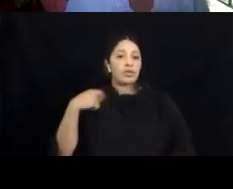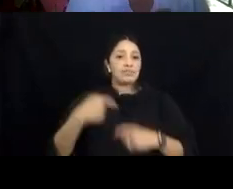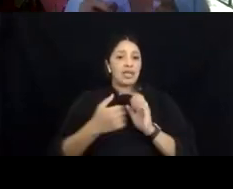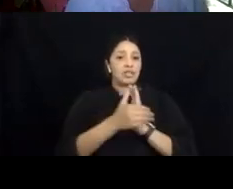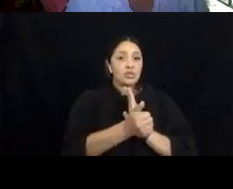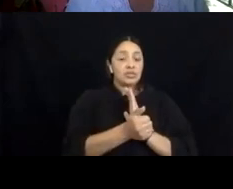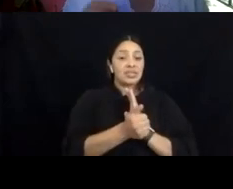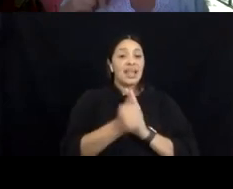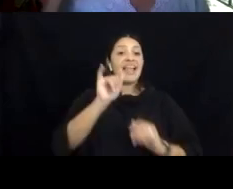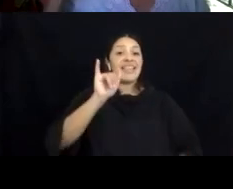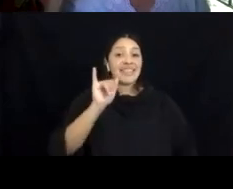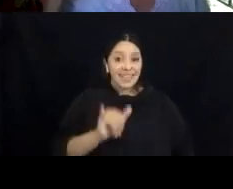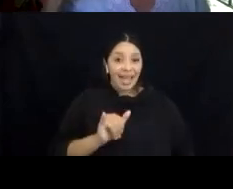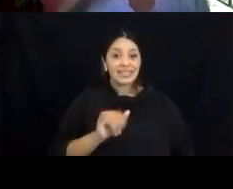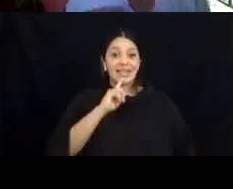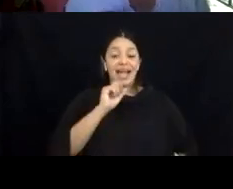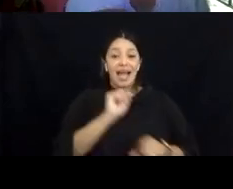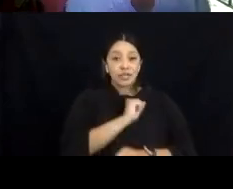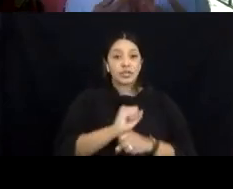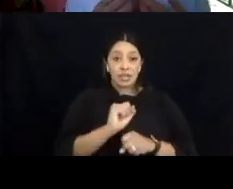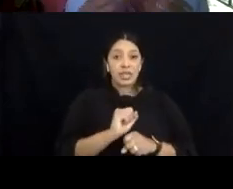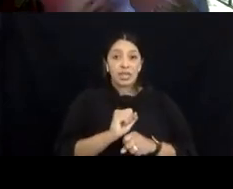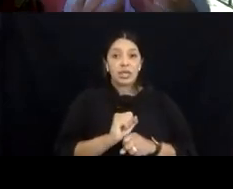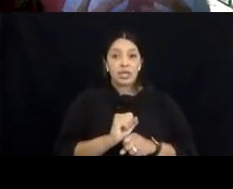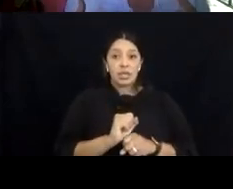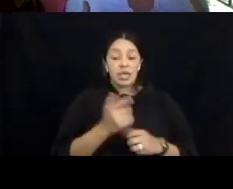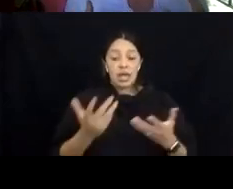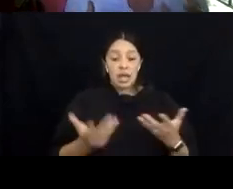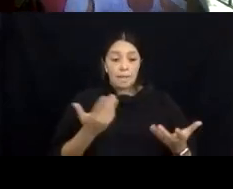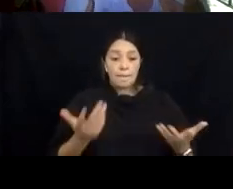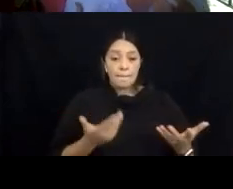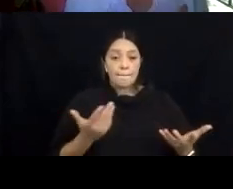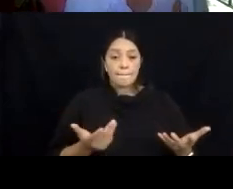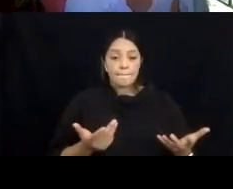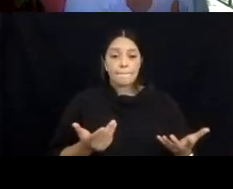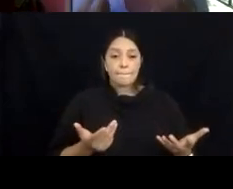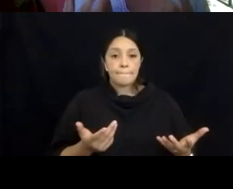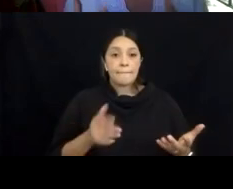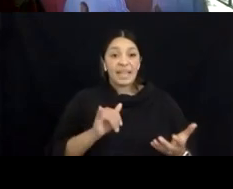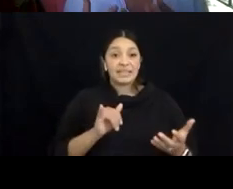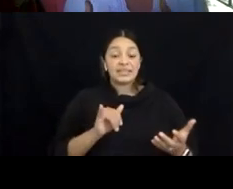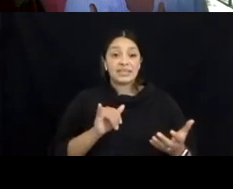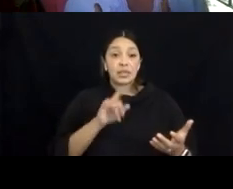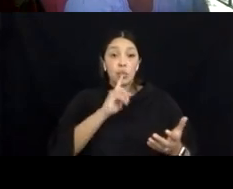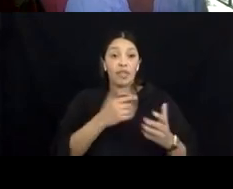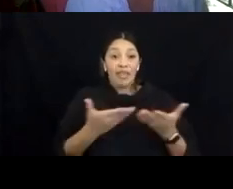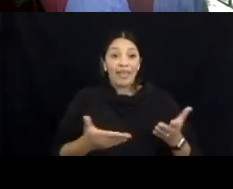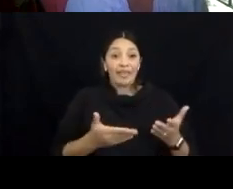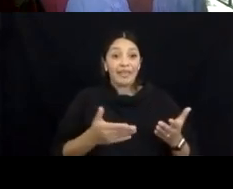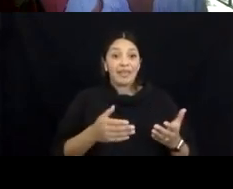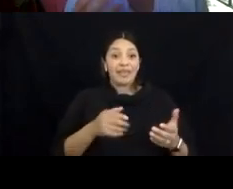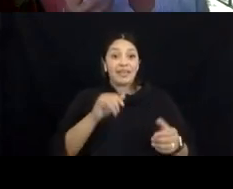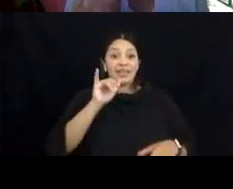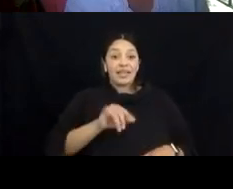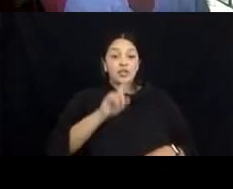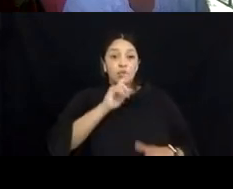a quantifiable, I tell them, a quantifiable skill that will increase your income,